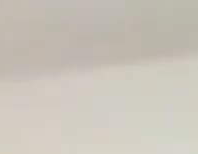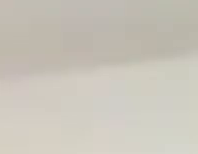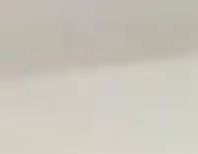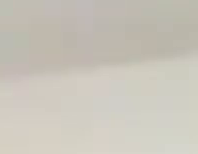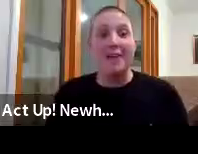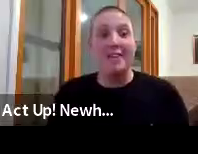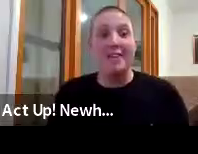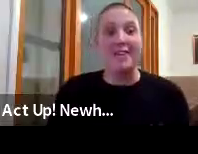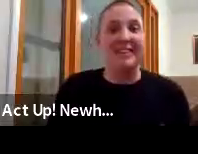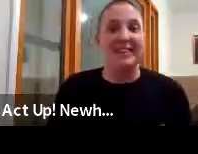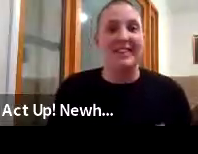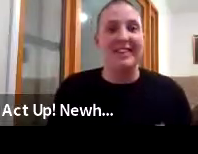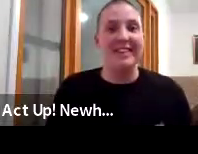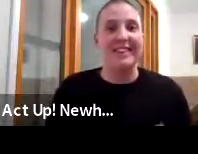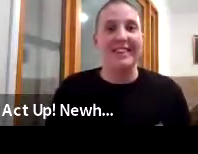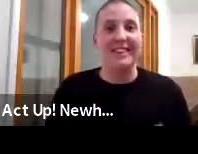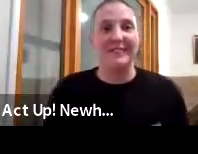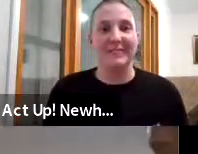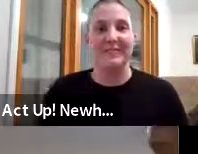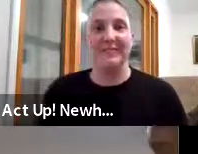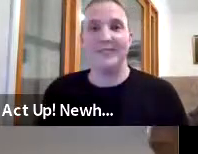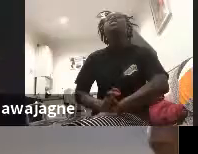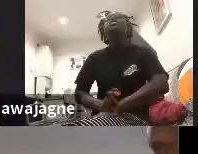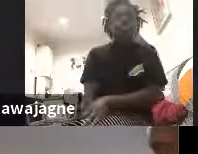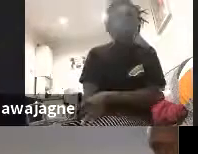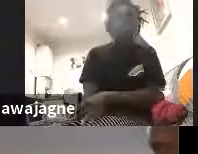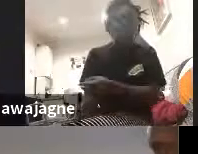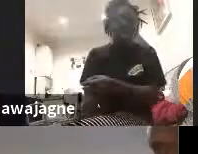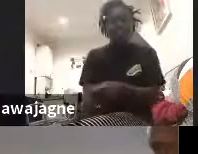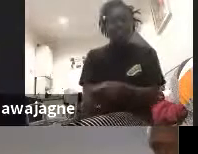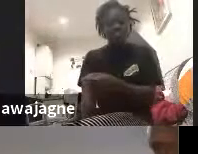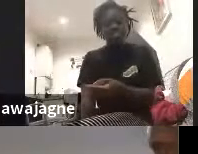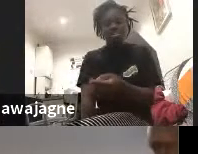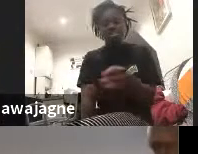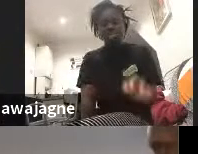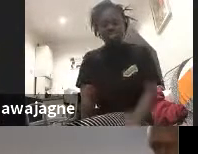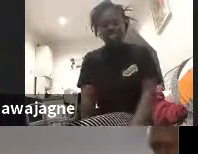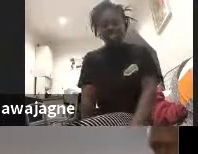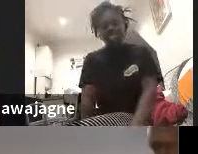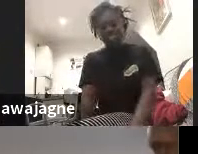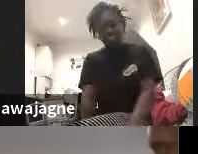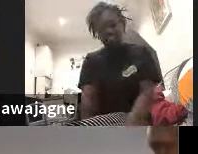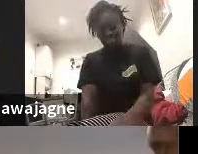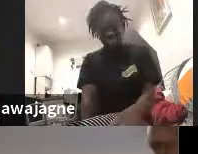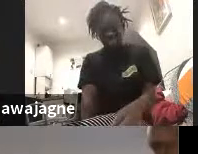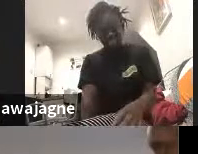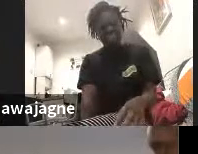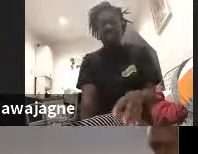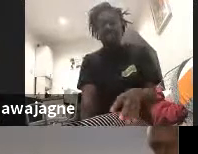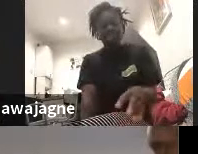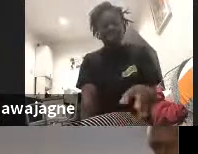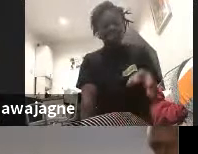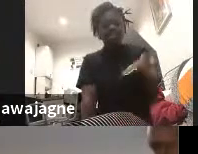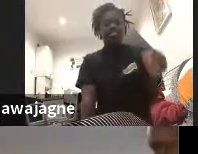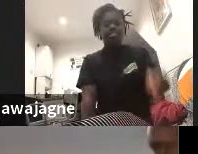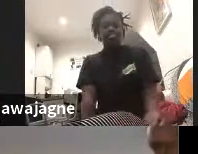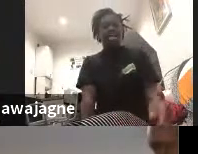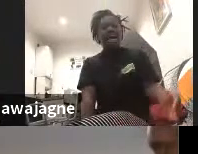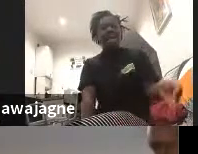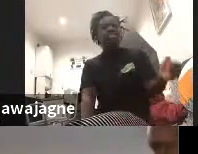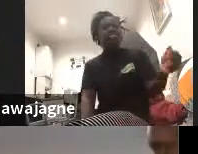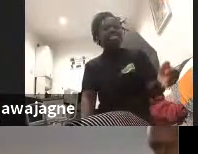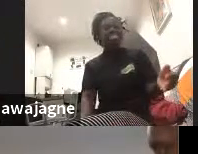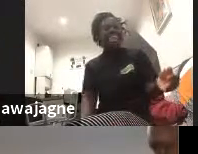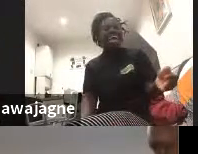So what was challenging about using the green screen? By using the thing,